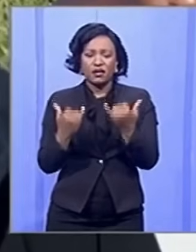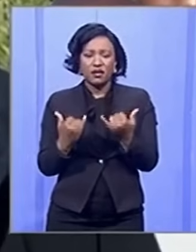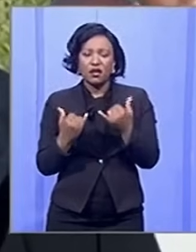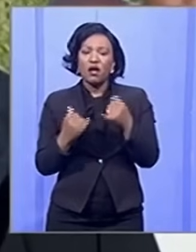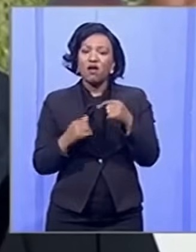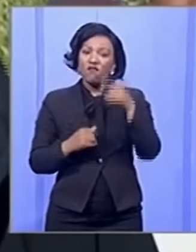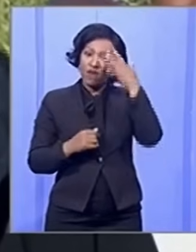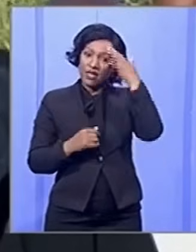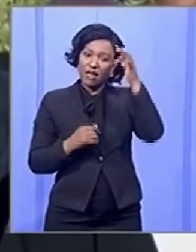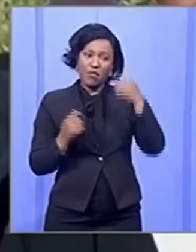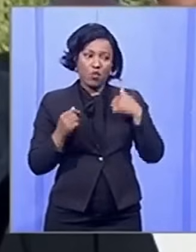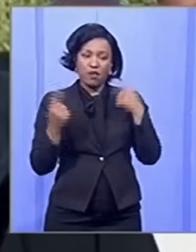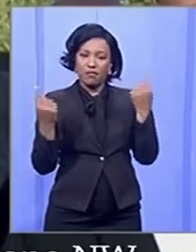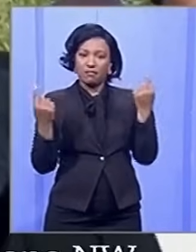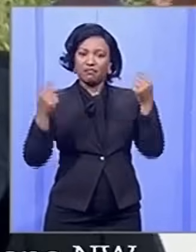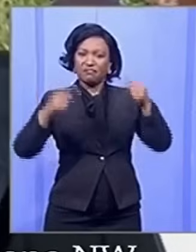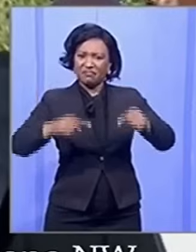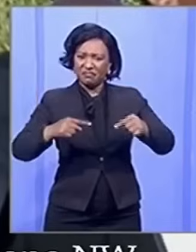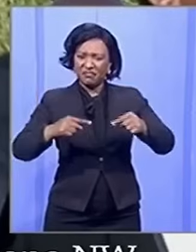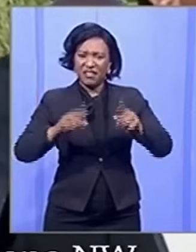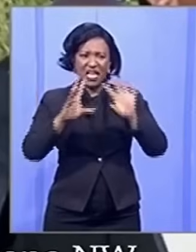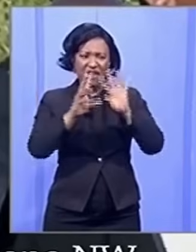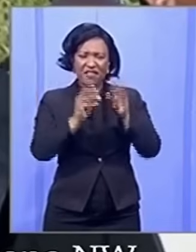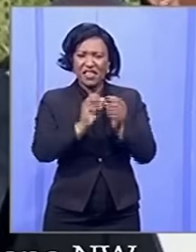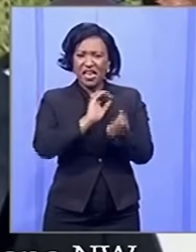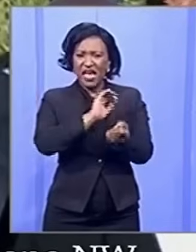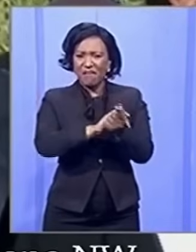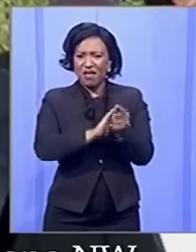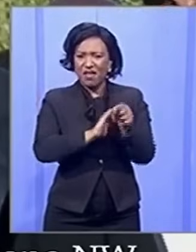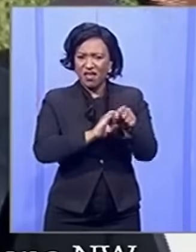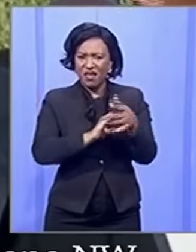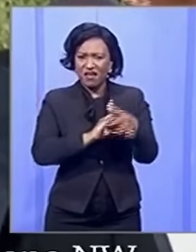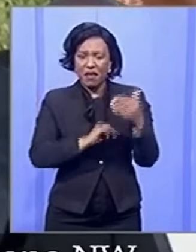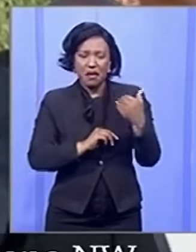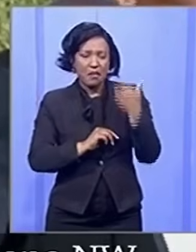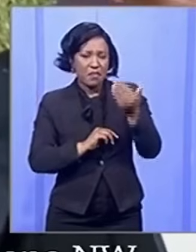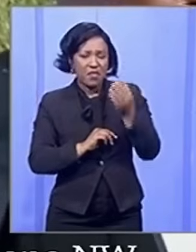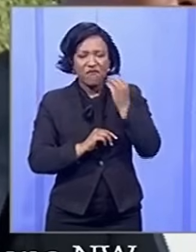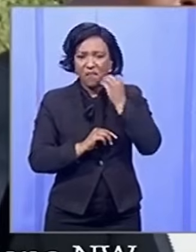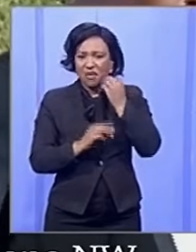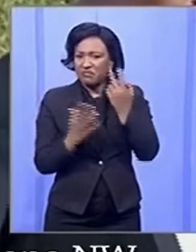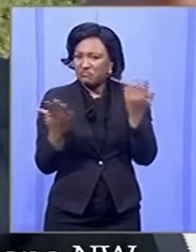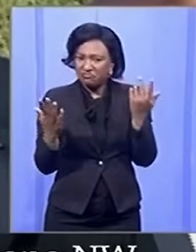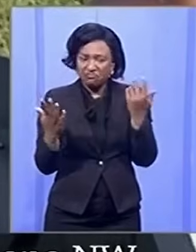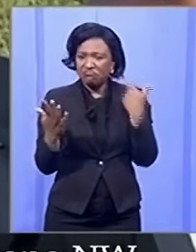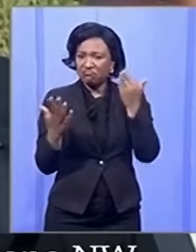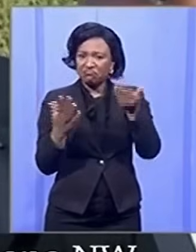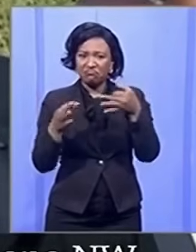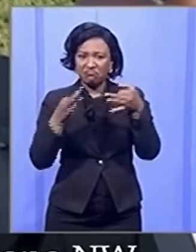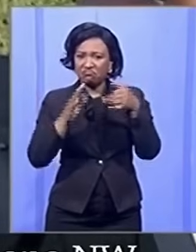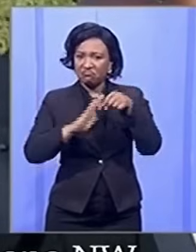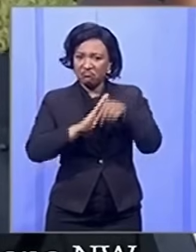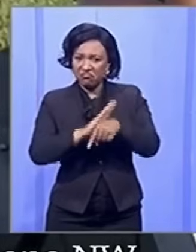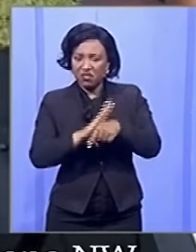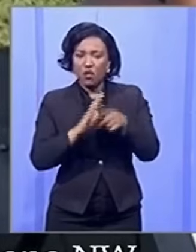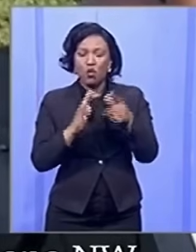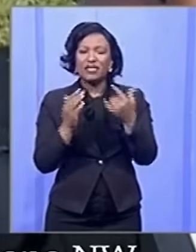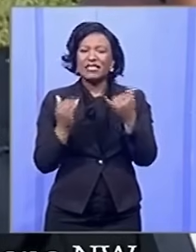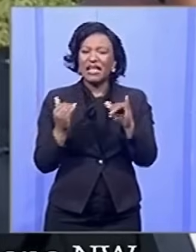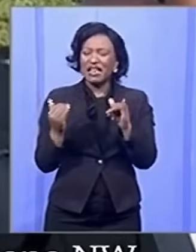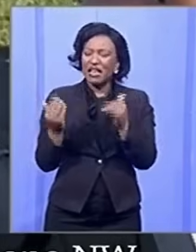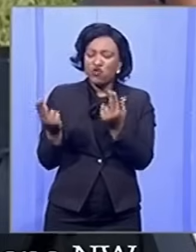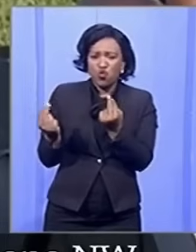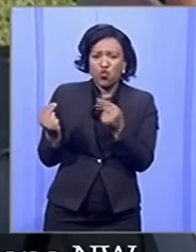government also to understand what has really transpired. But of course, we can't get into the details of the case as the scene is still very fresh. And the